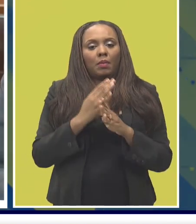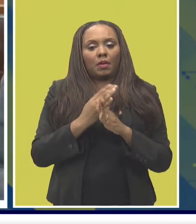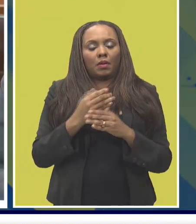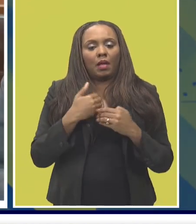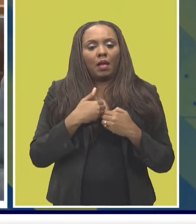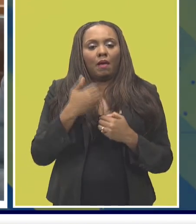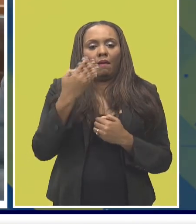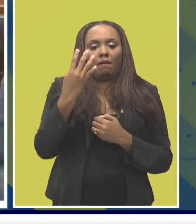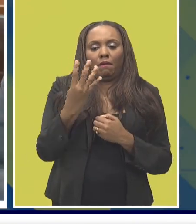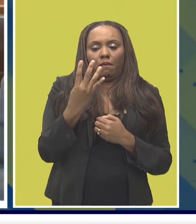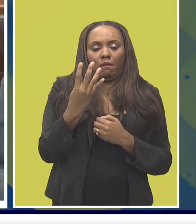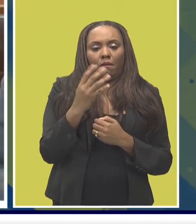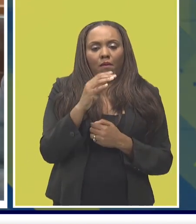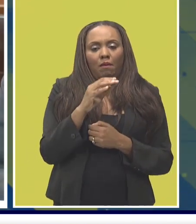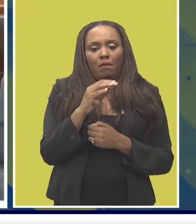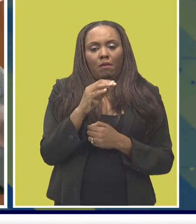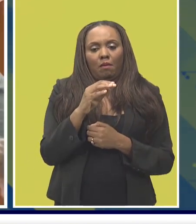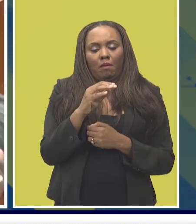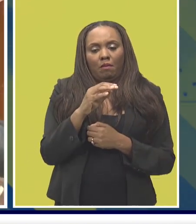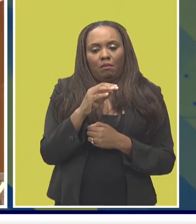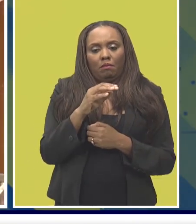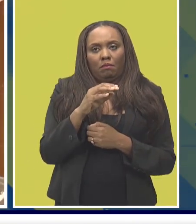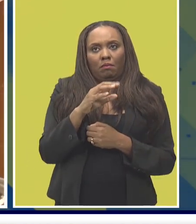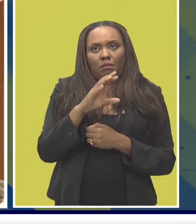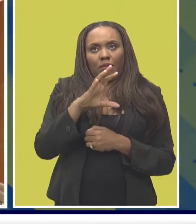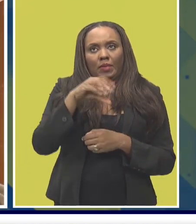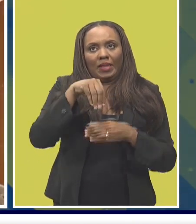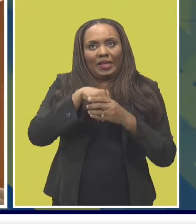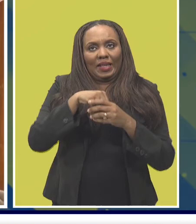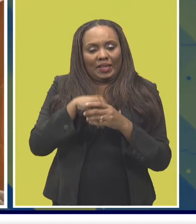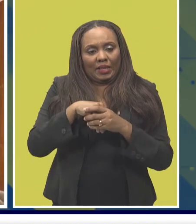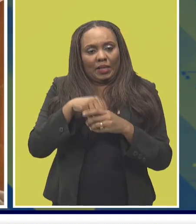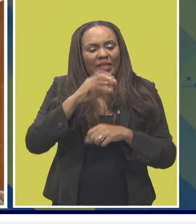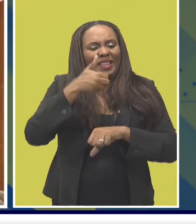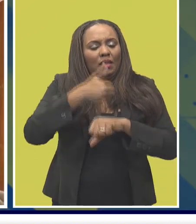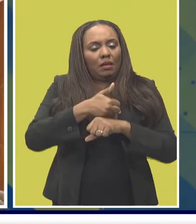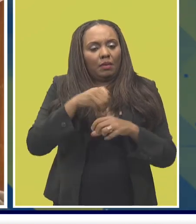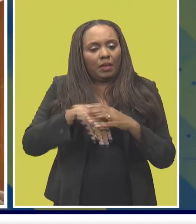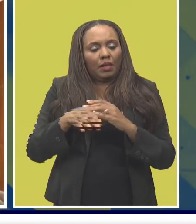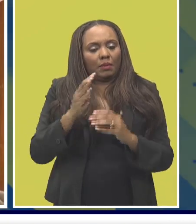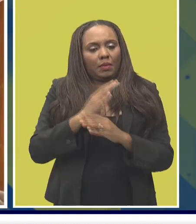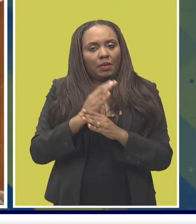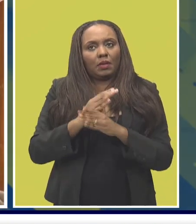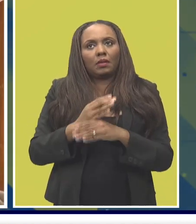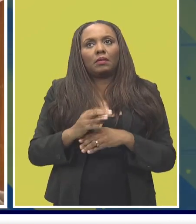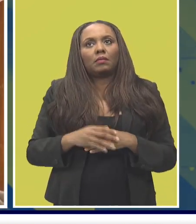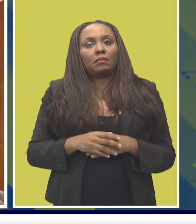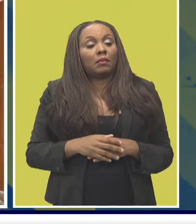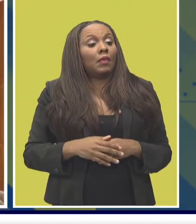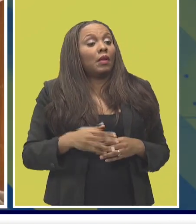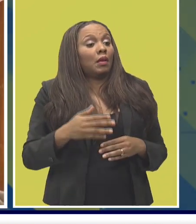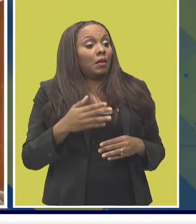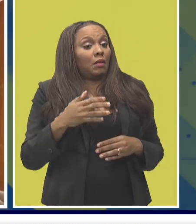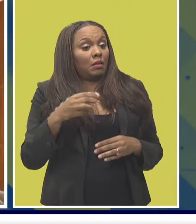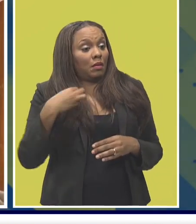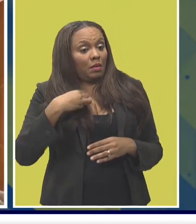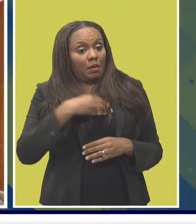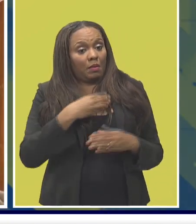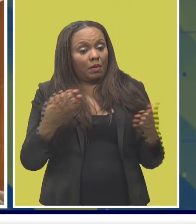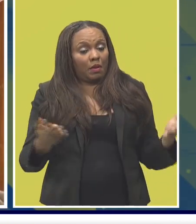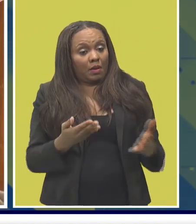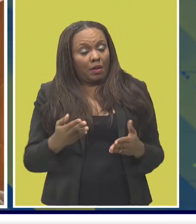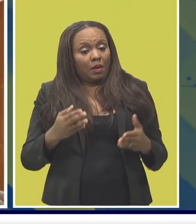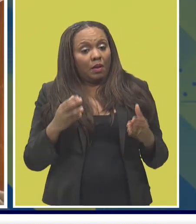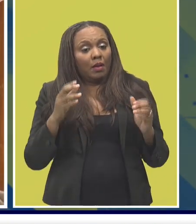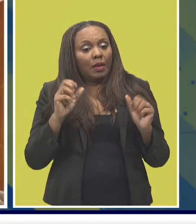4 installations in 5 months. I would hope that the members of this committee, indeed the Auditor General, can see the